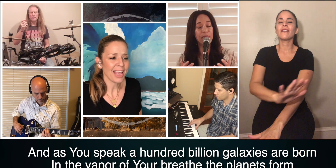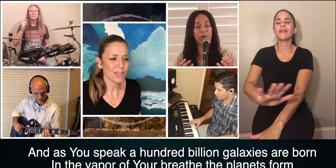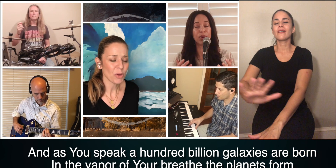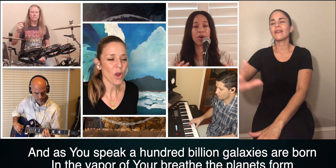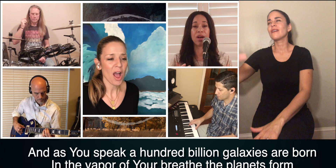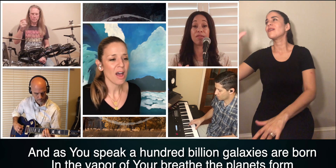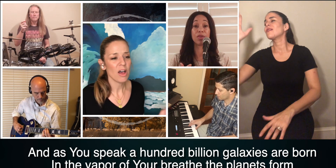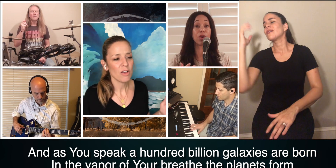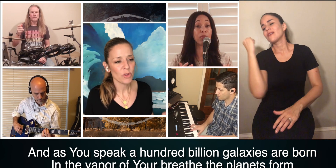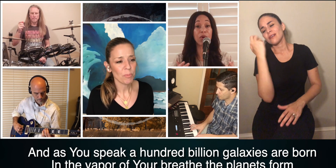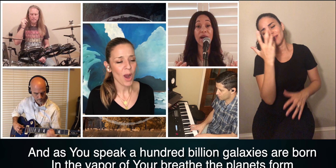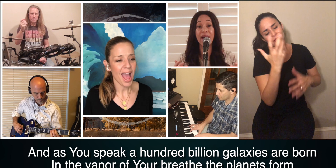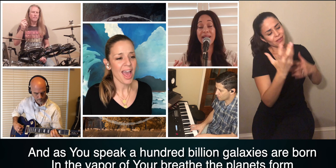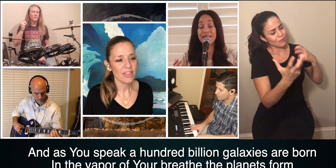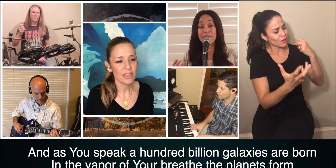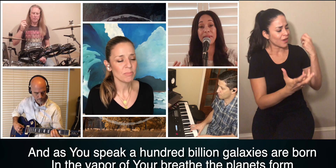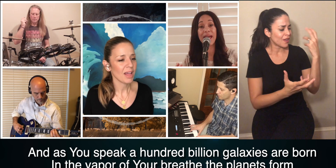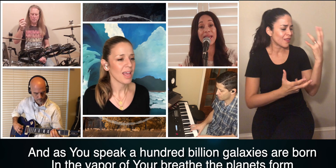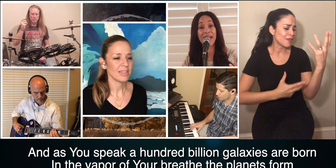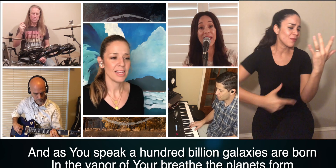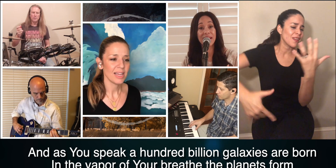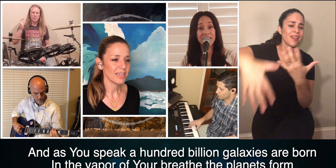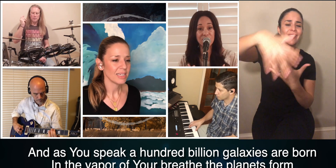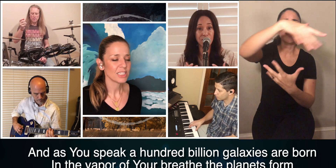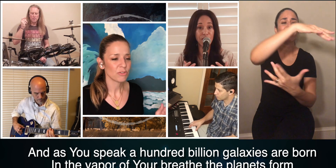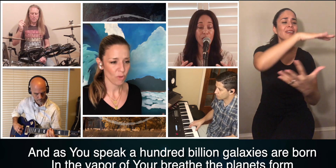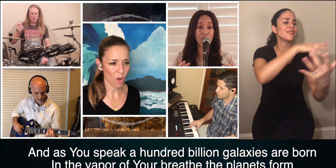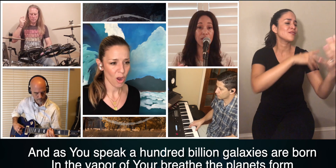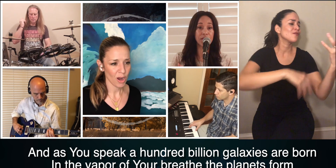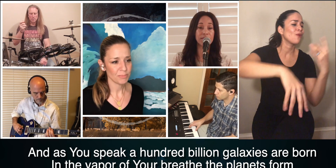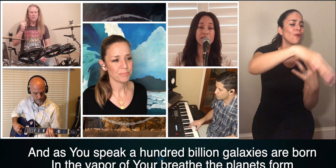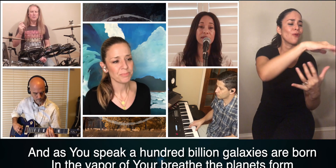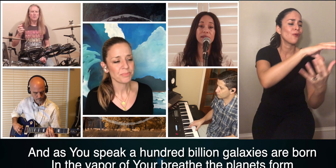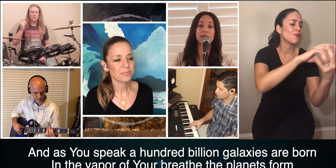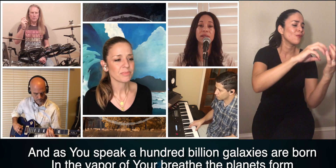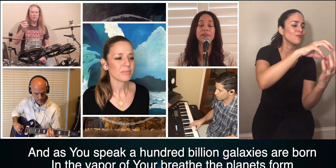the vapor of your breath, the planet